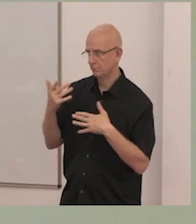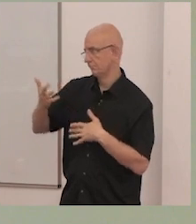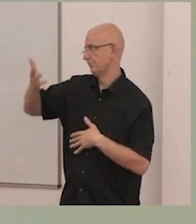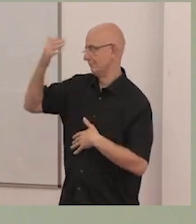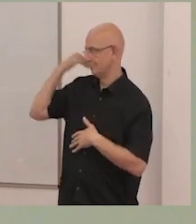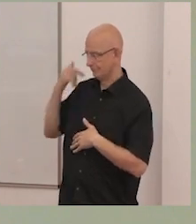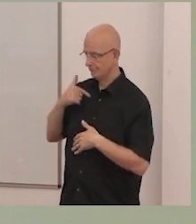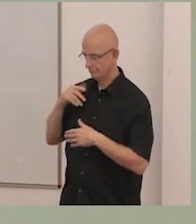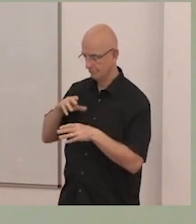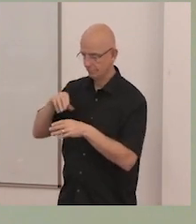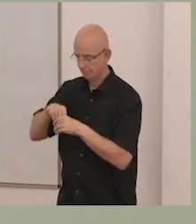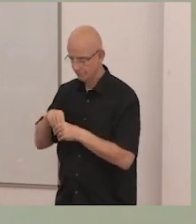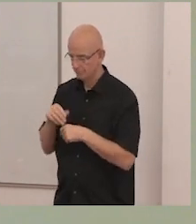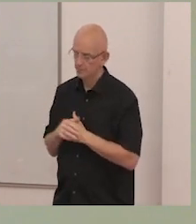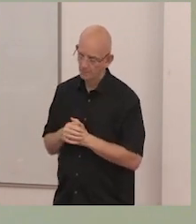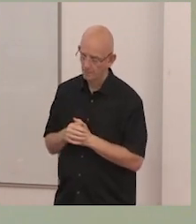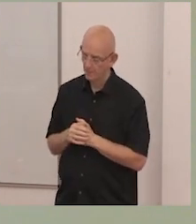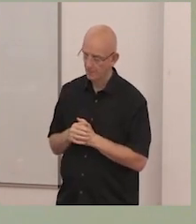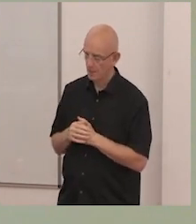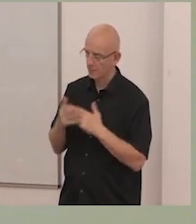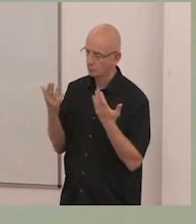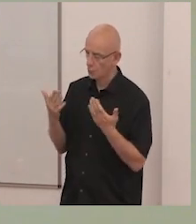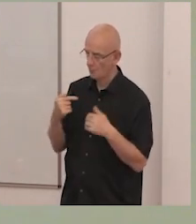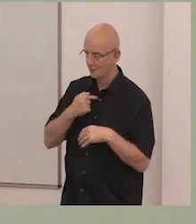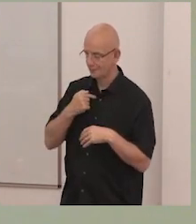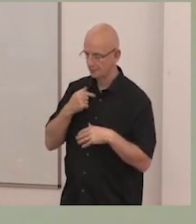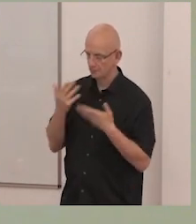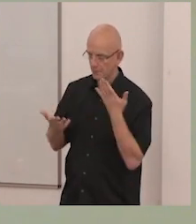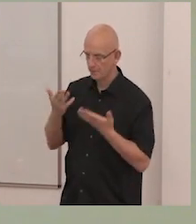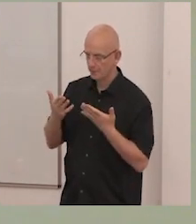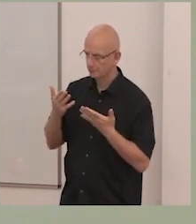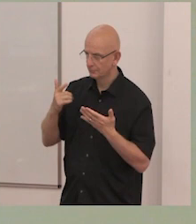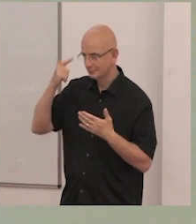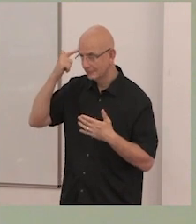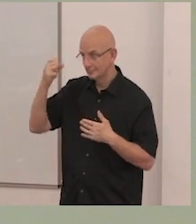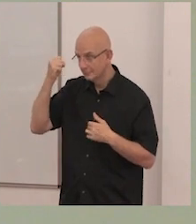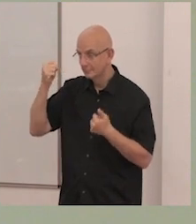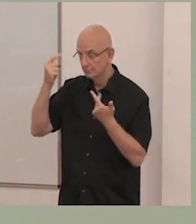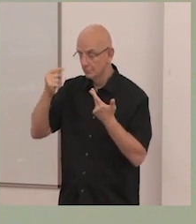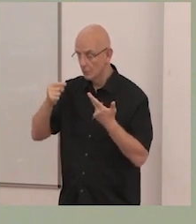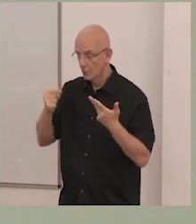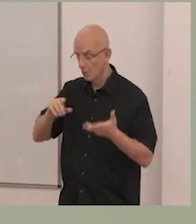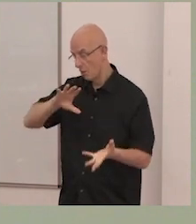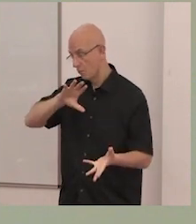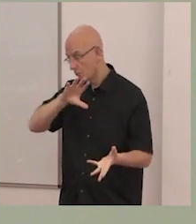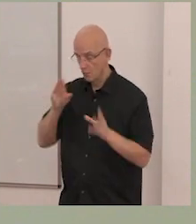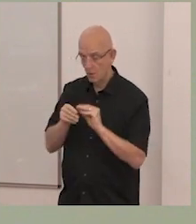may not remember exactly things which were happening.